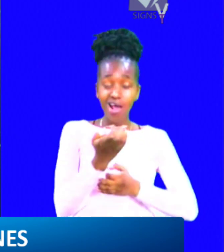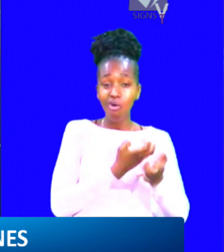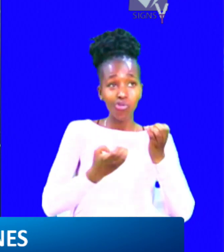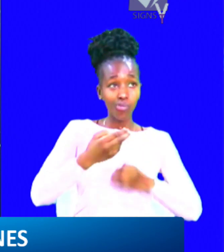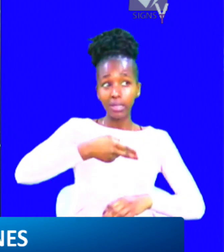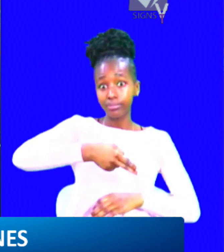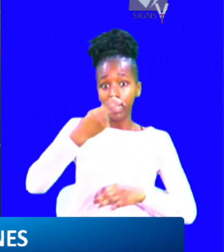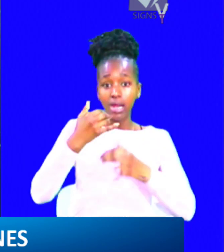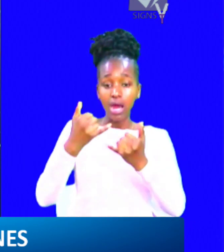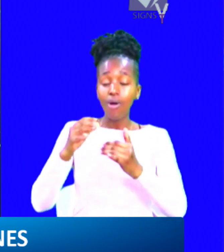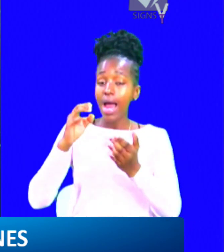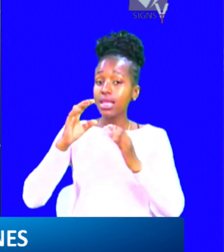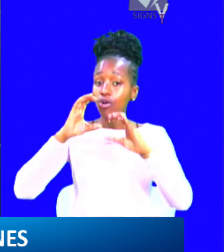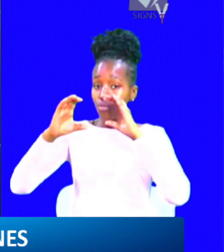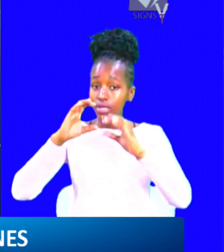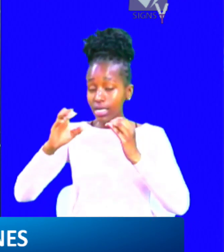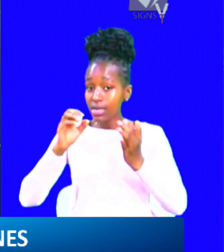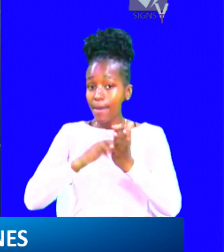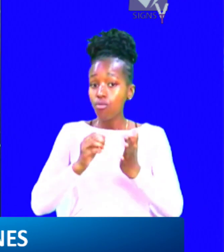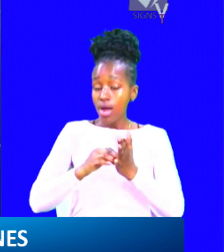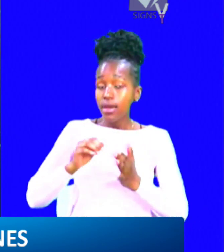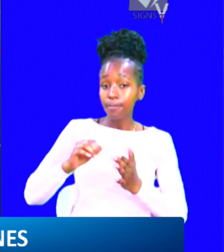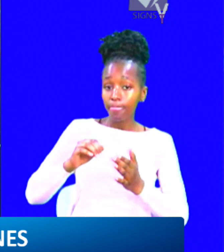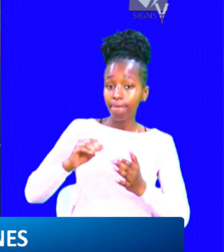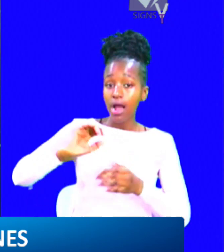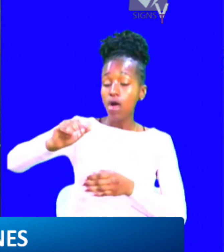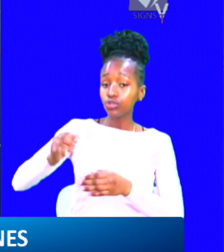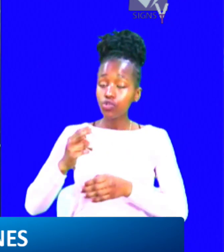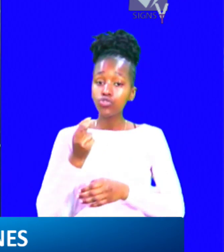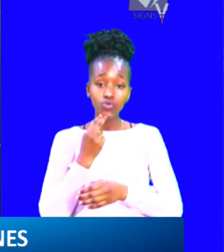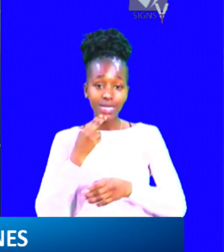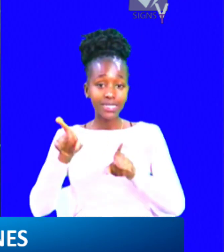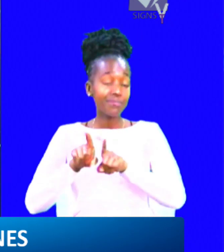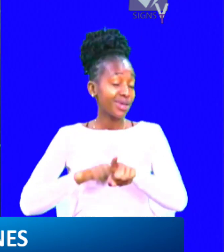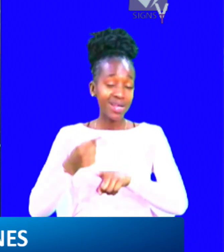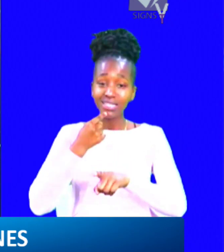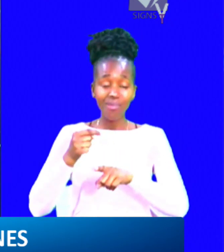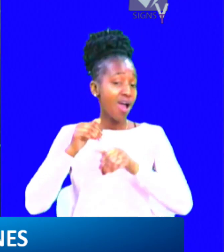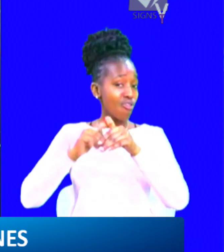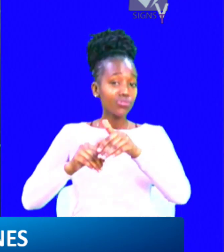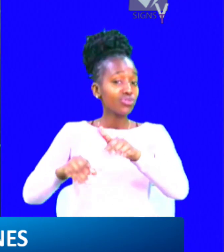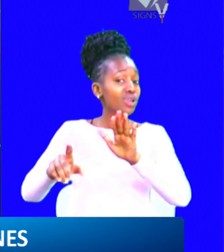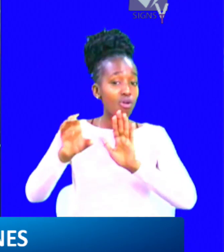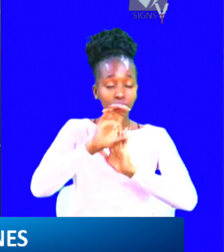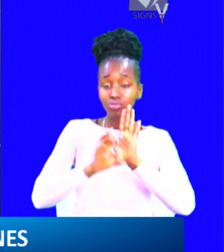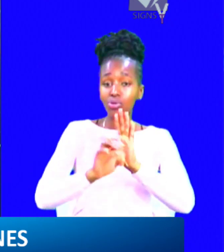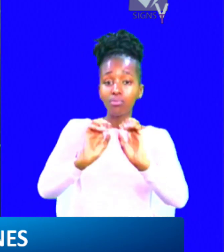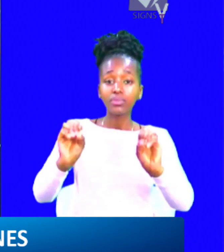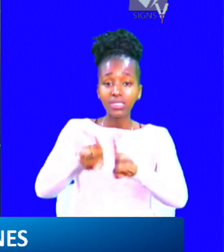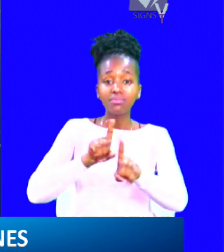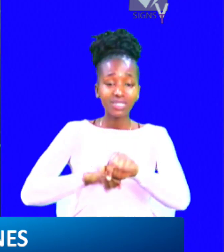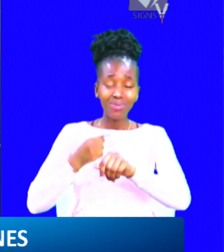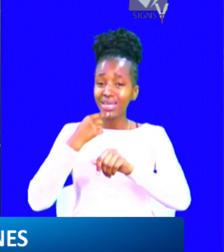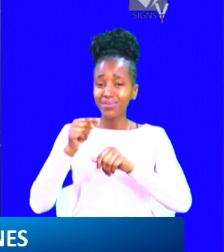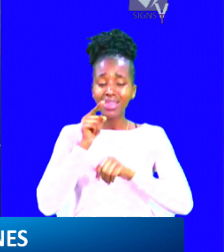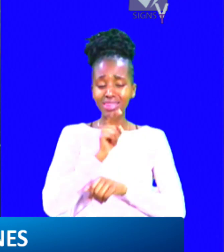Tuesday, Odinga accused President William Ruto of gross violation of the Constitution by overseeing what he said was